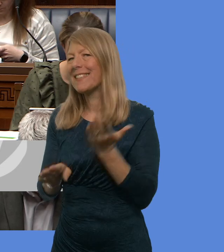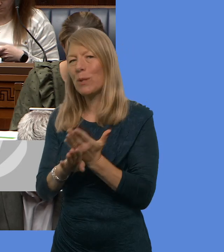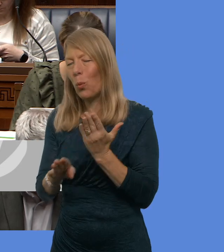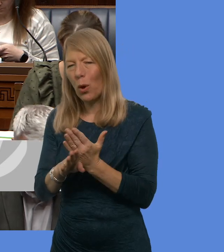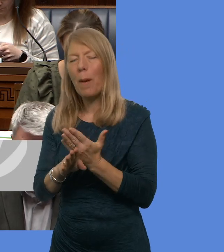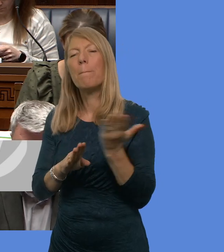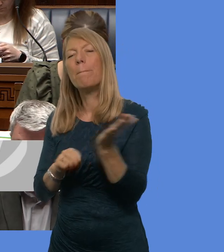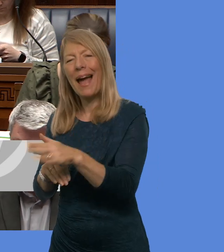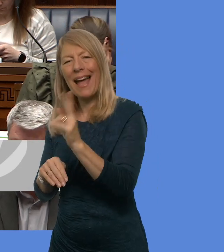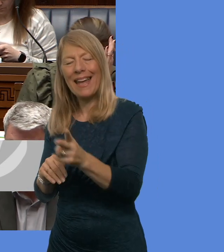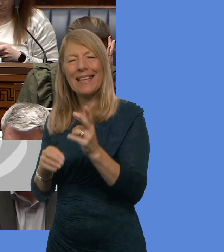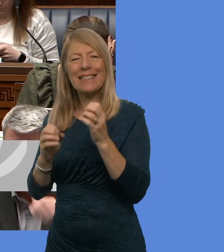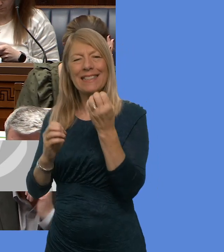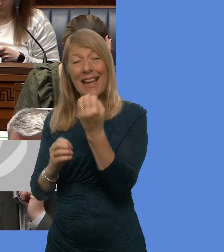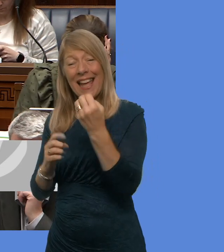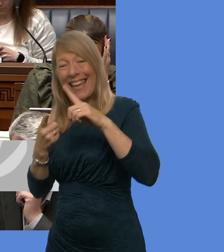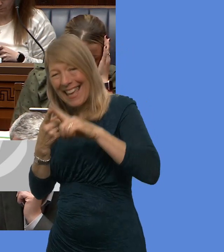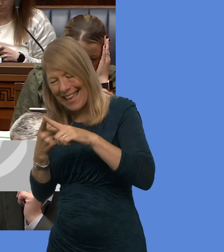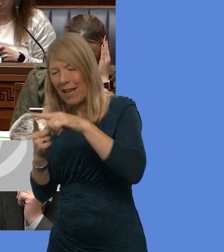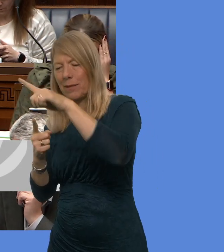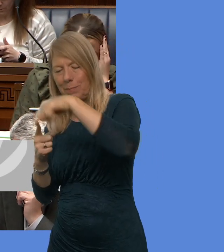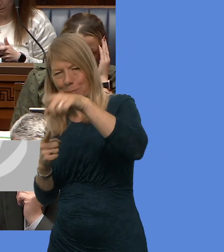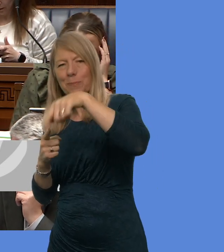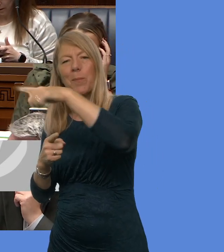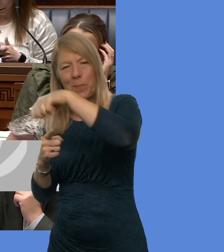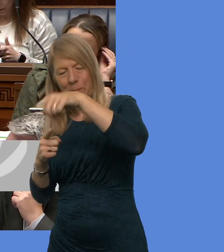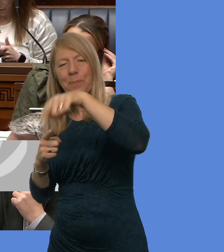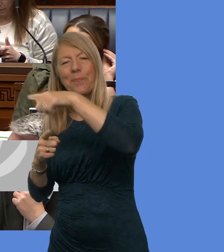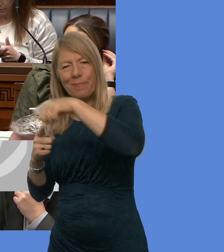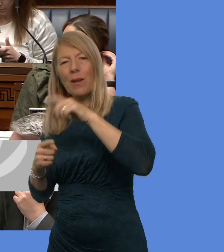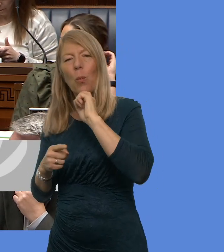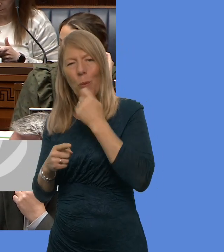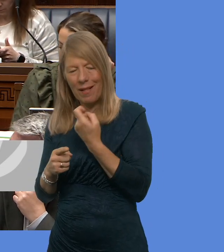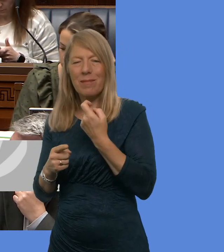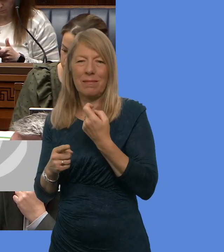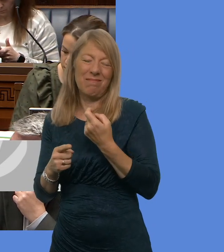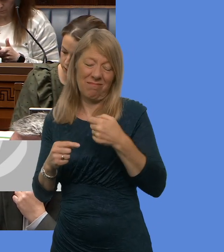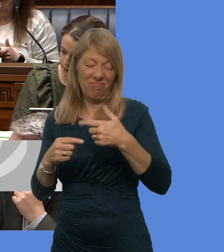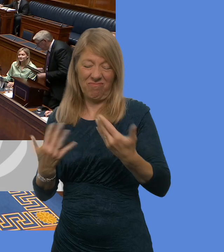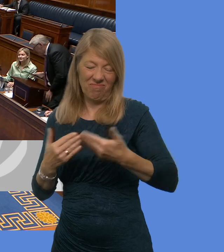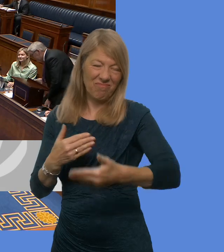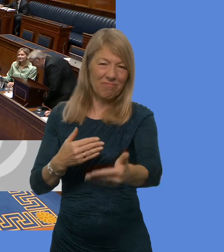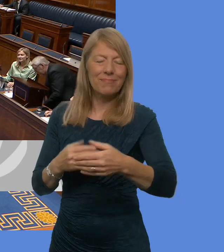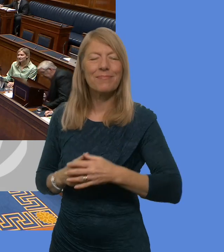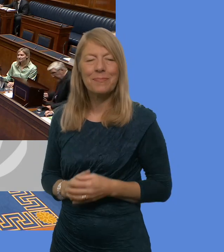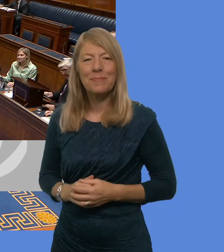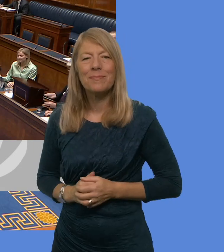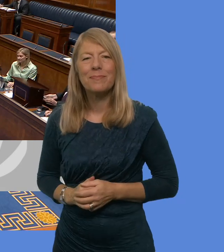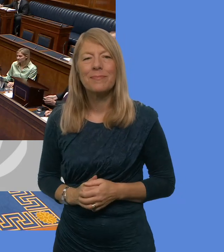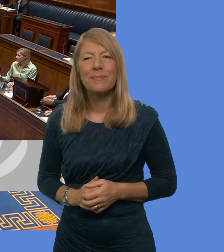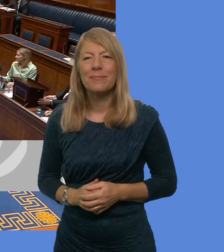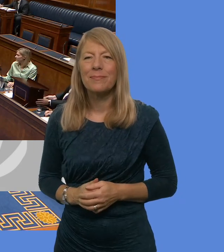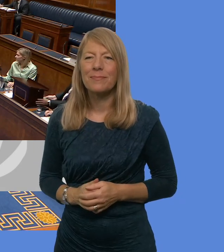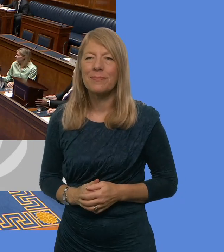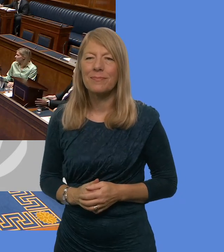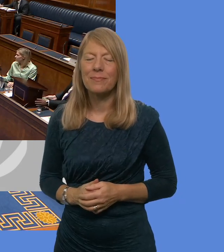10J and 10K with the reinstatement of the 10E service throughout the week. Mr. Carl. Thank